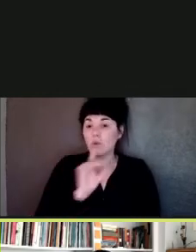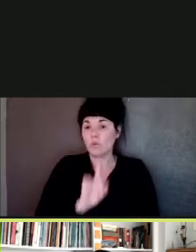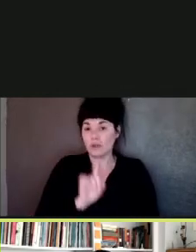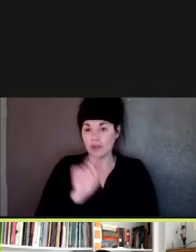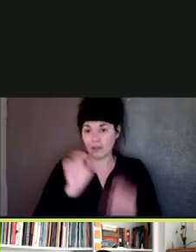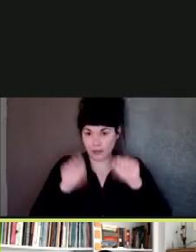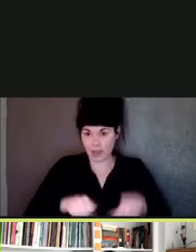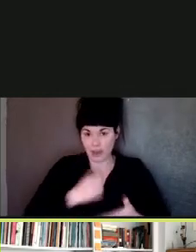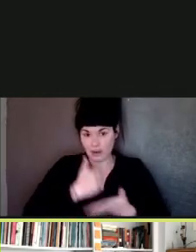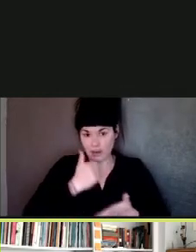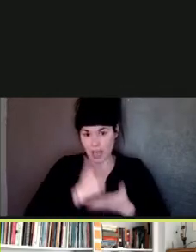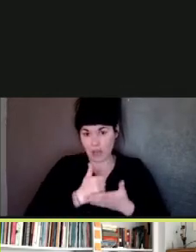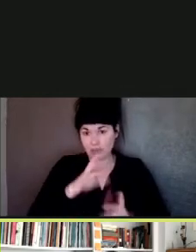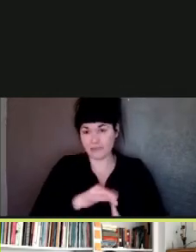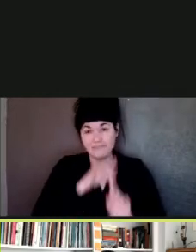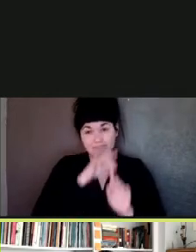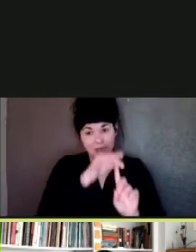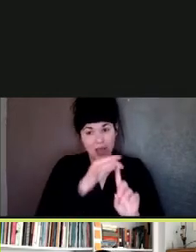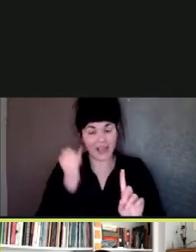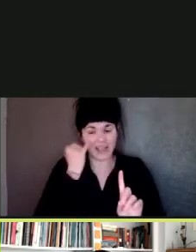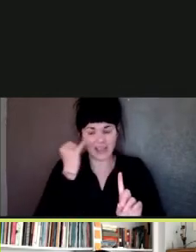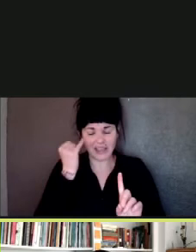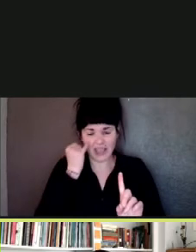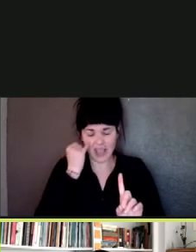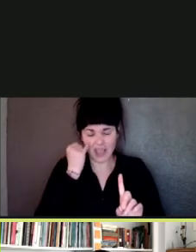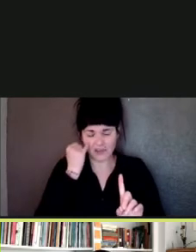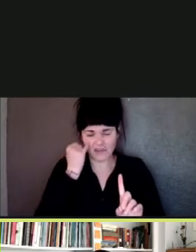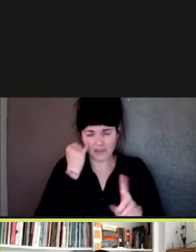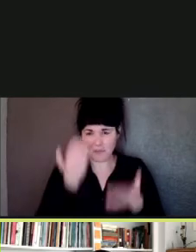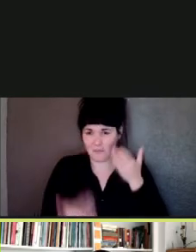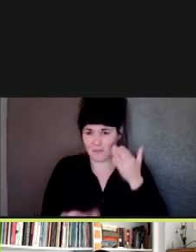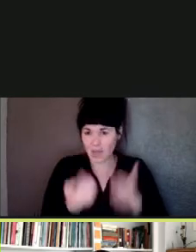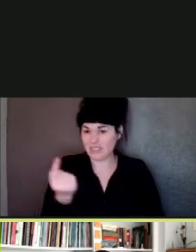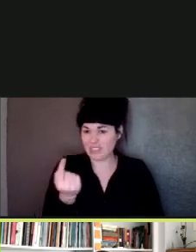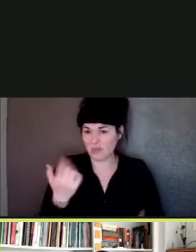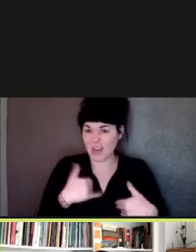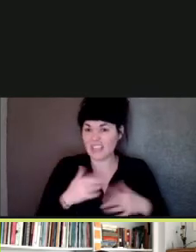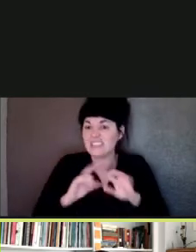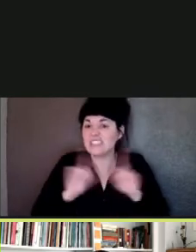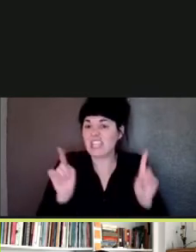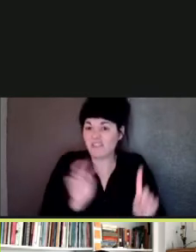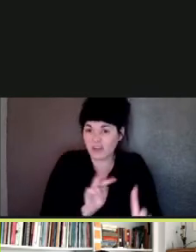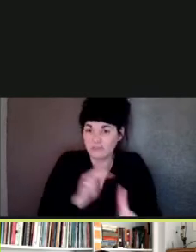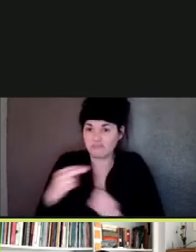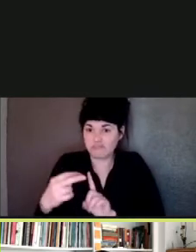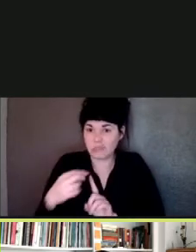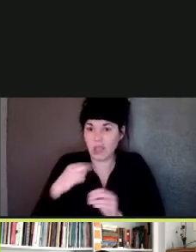with somebody who's maybe feeling a little bit different about things than you are. Next slide, please.